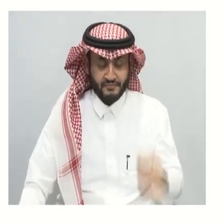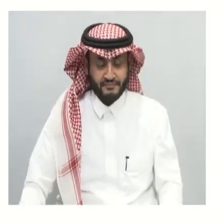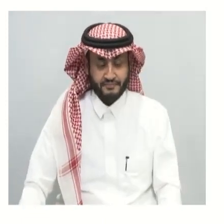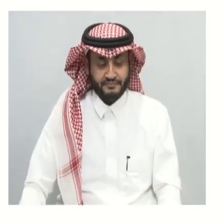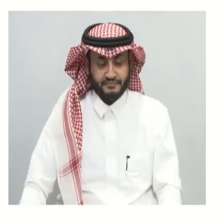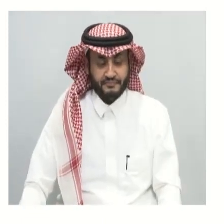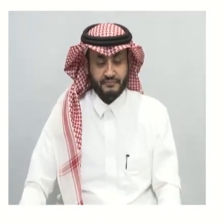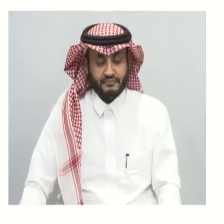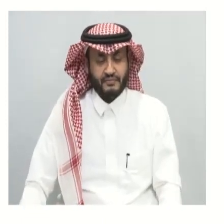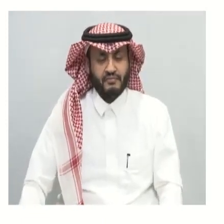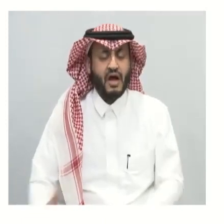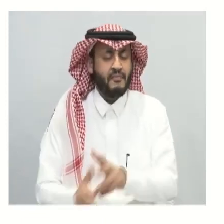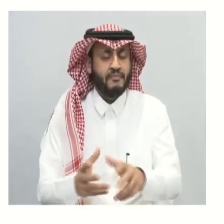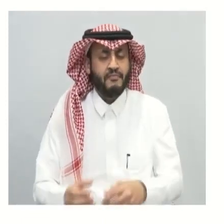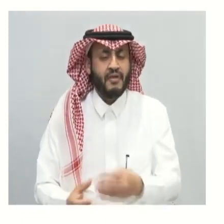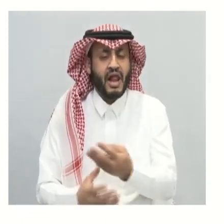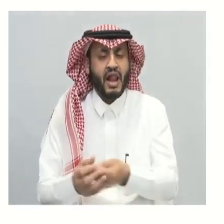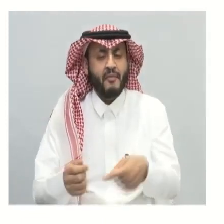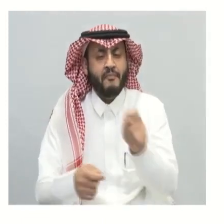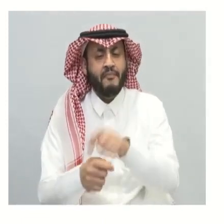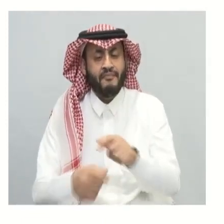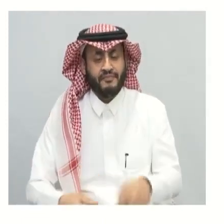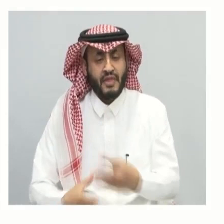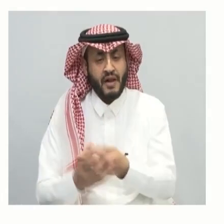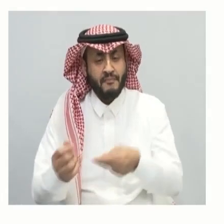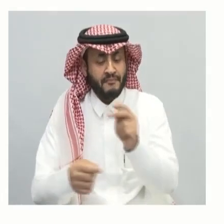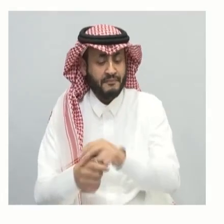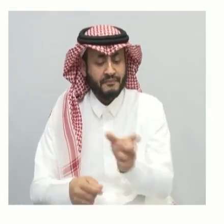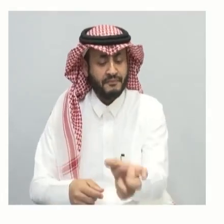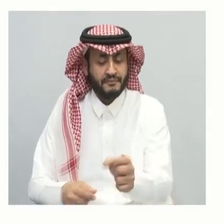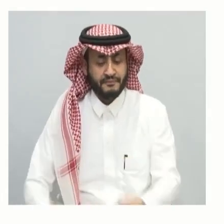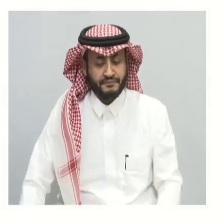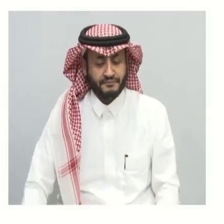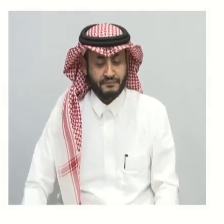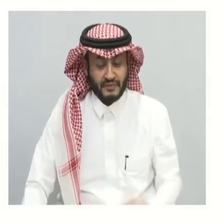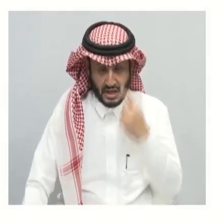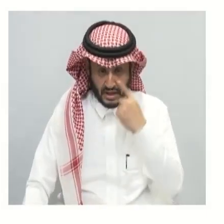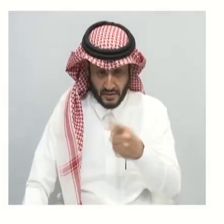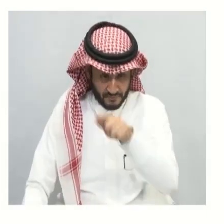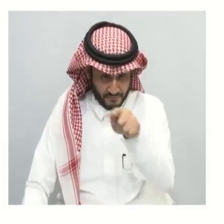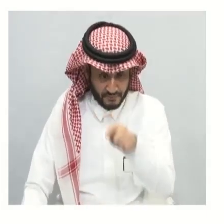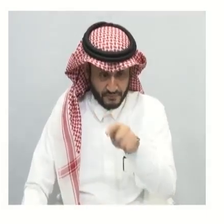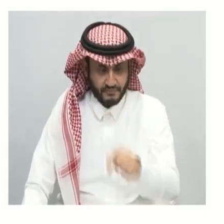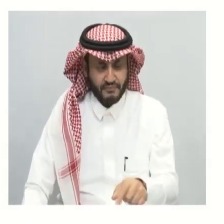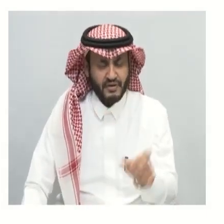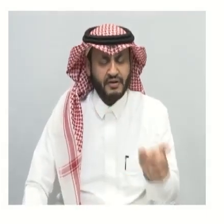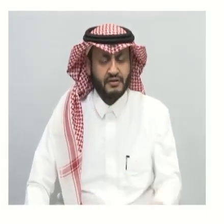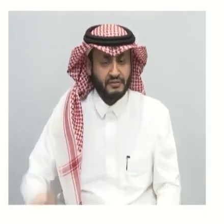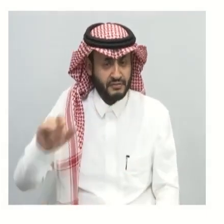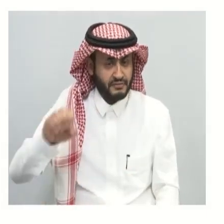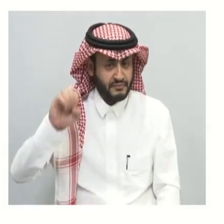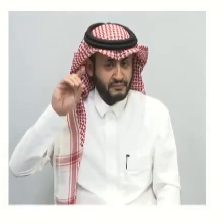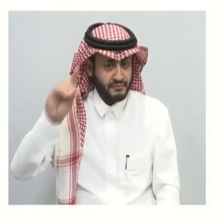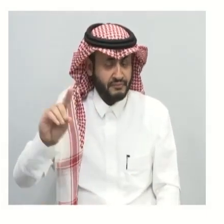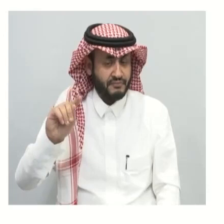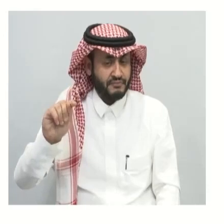your nephew left? Notice that this one is a question, so I have two options. Whether yet or already, however, it